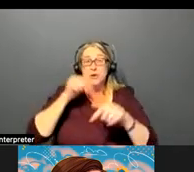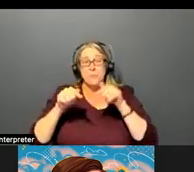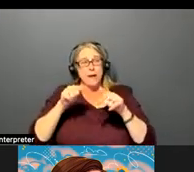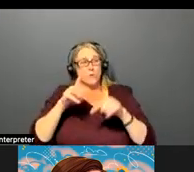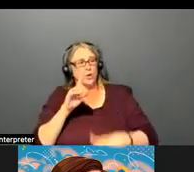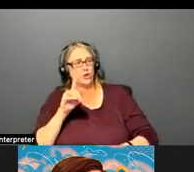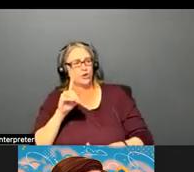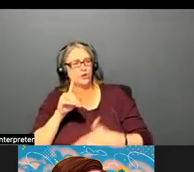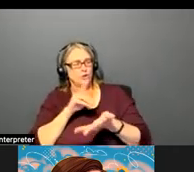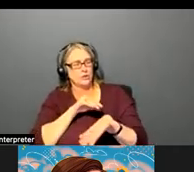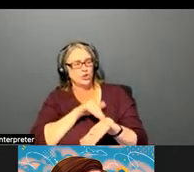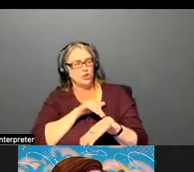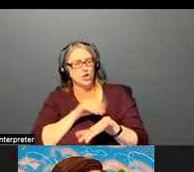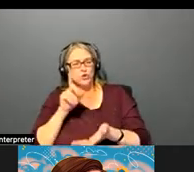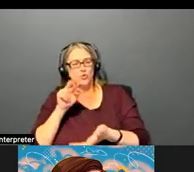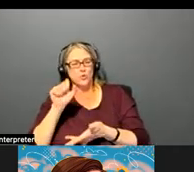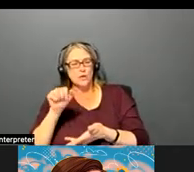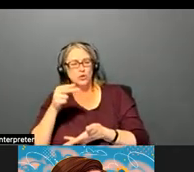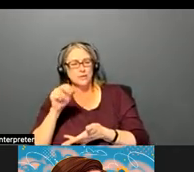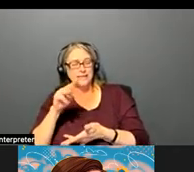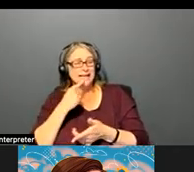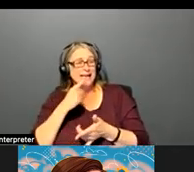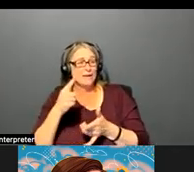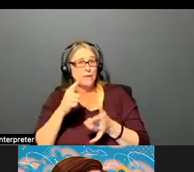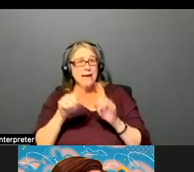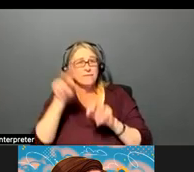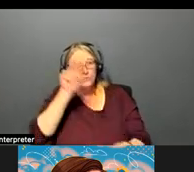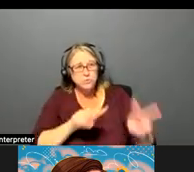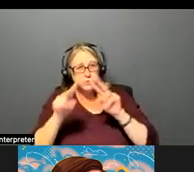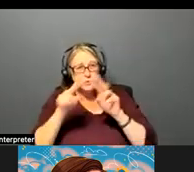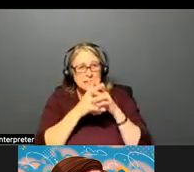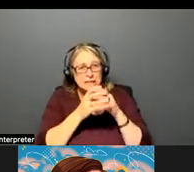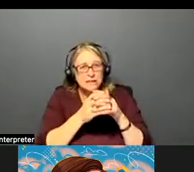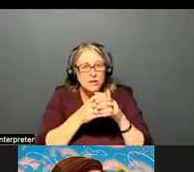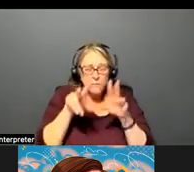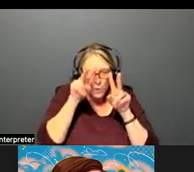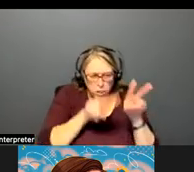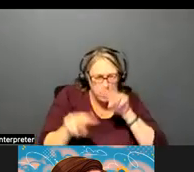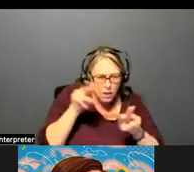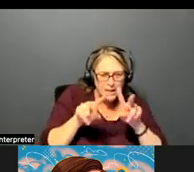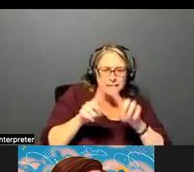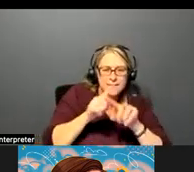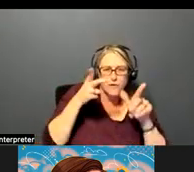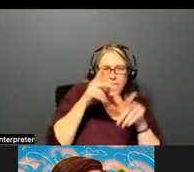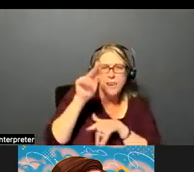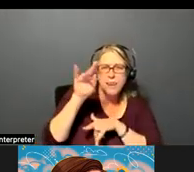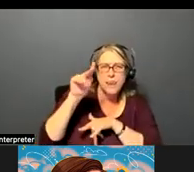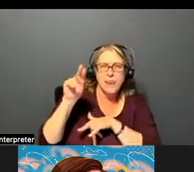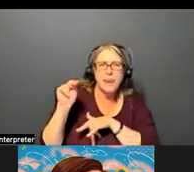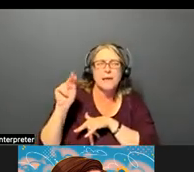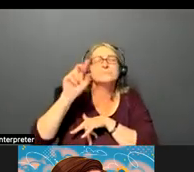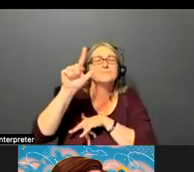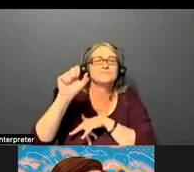says, intersectionality is a prism into which we understand experiences. So everyone at any